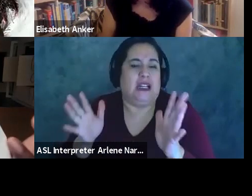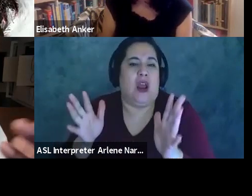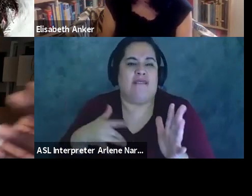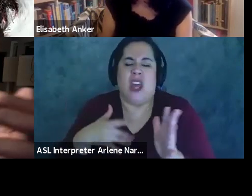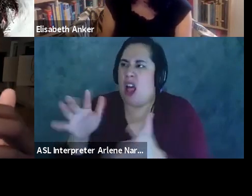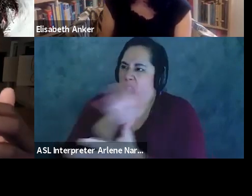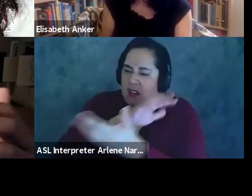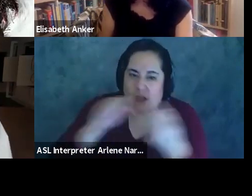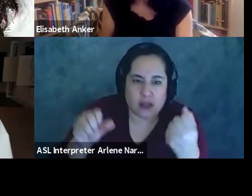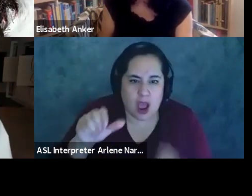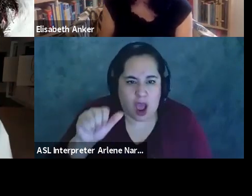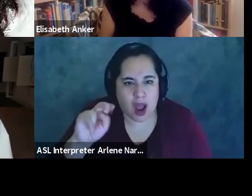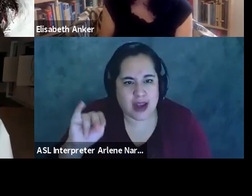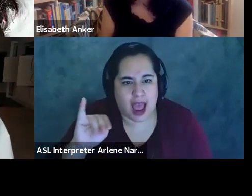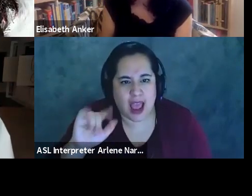annihilation,